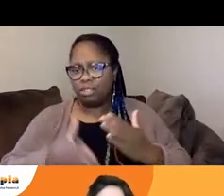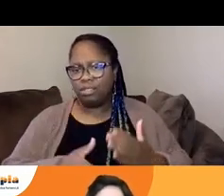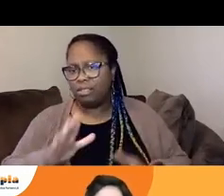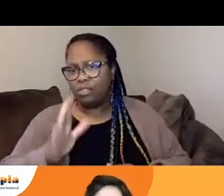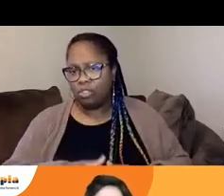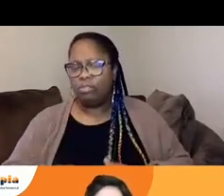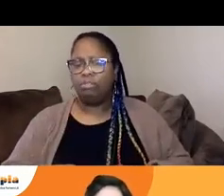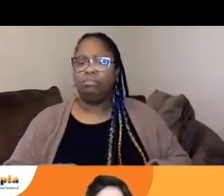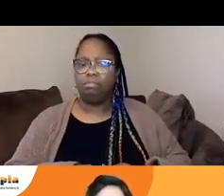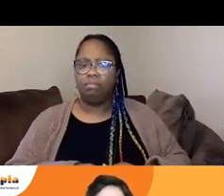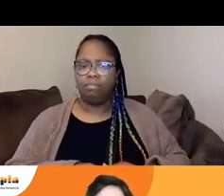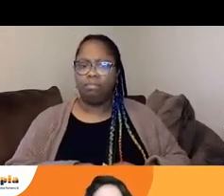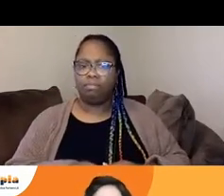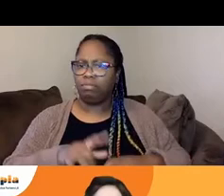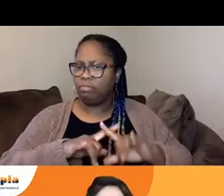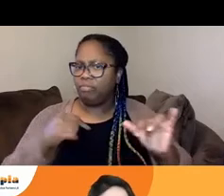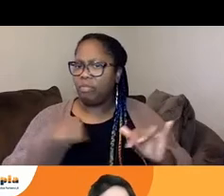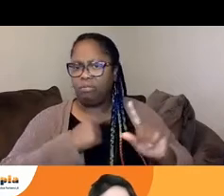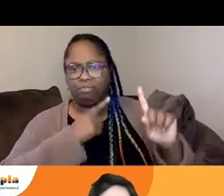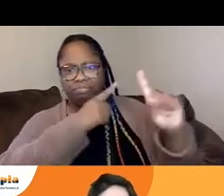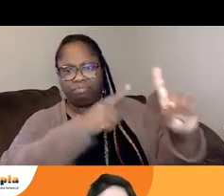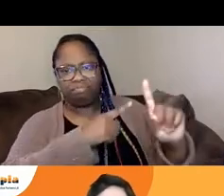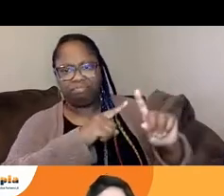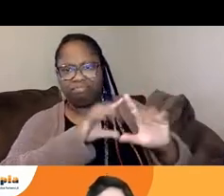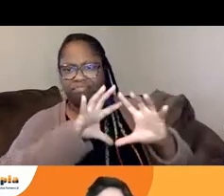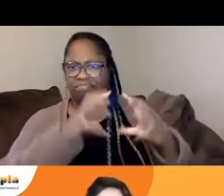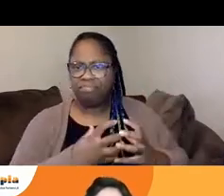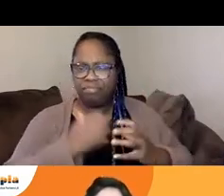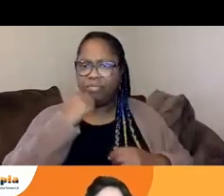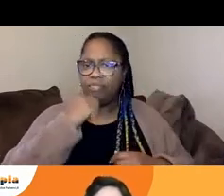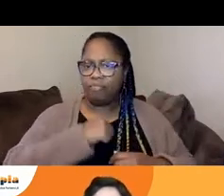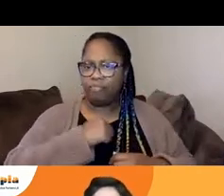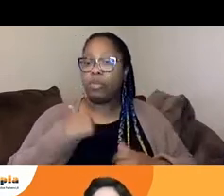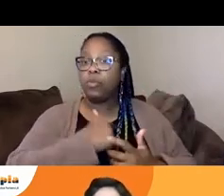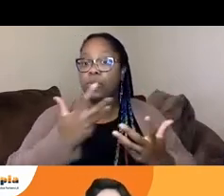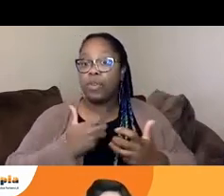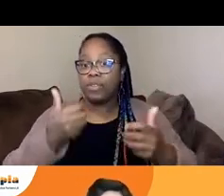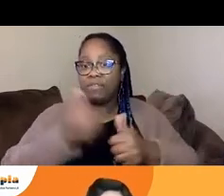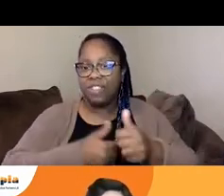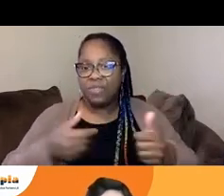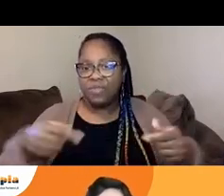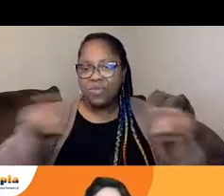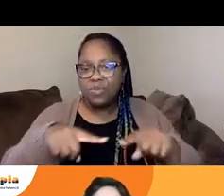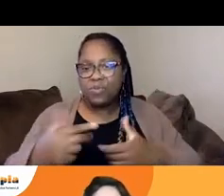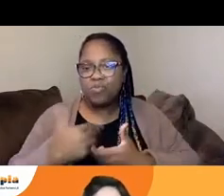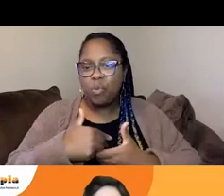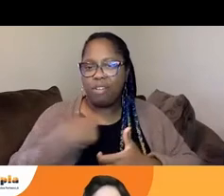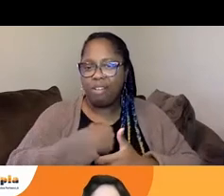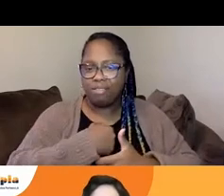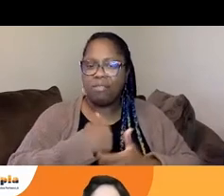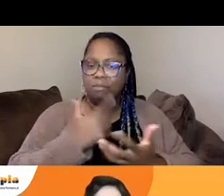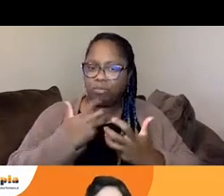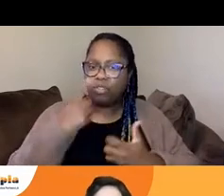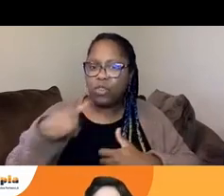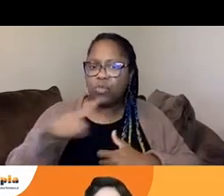and that this is something we strive to embody every day. So we want to invite each of you to join us in this work. We'd love for you to officially